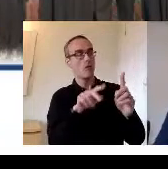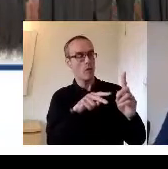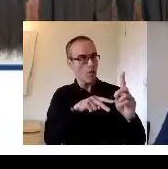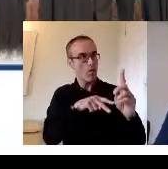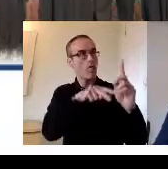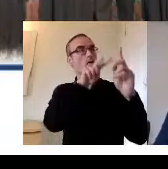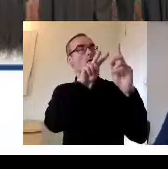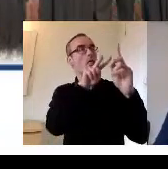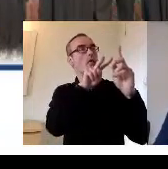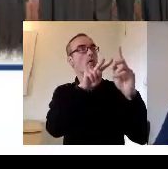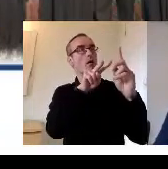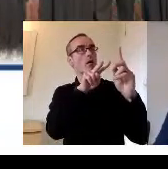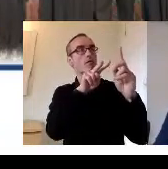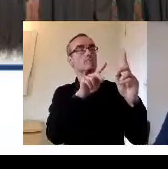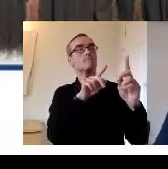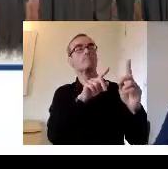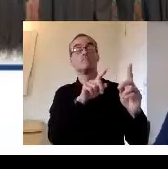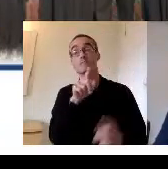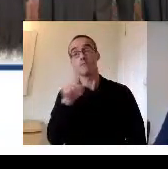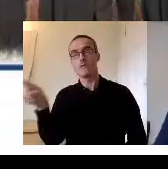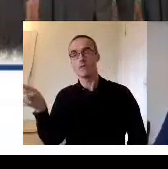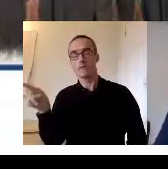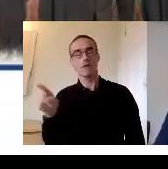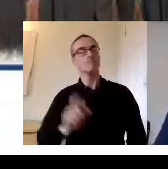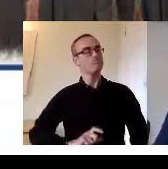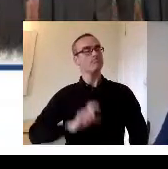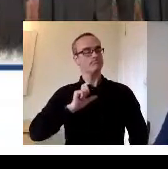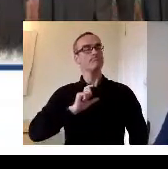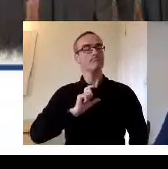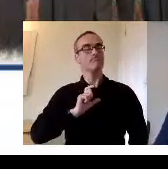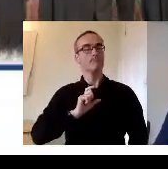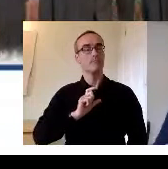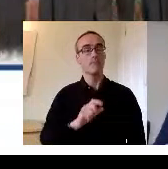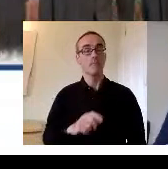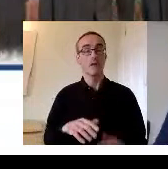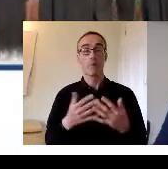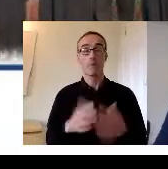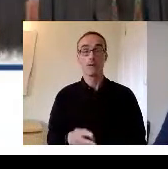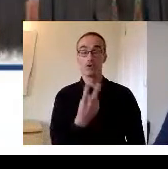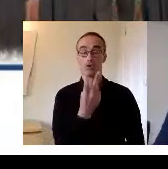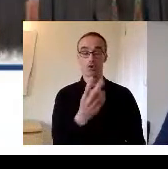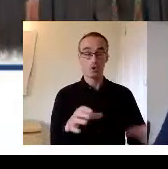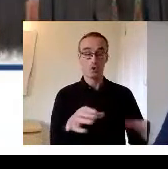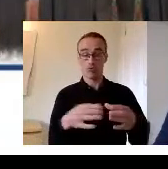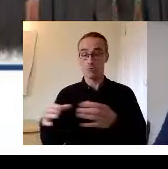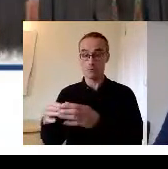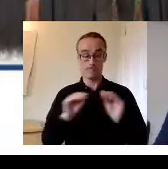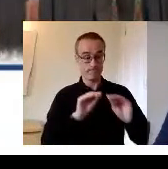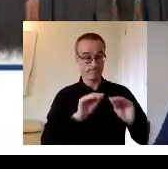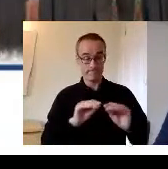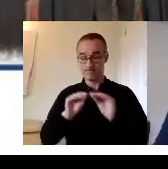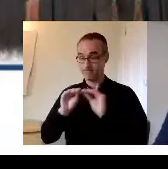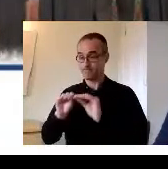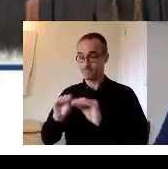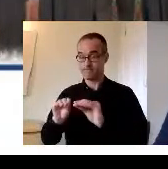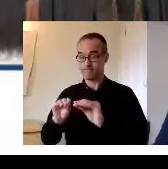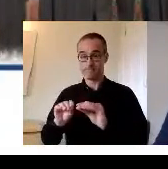Academy program, we've ran two cohorts, and you know, over a third of the graduates have joined a sports board within